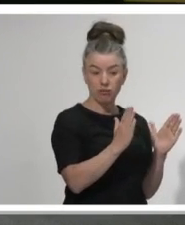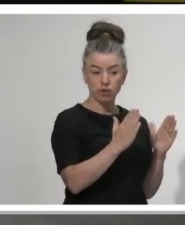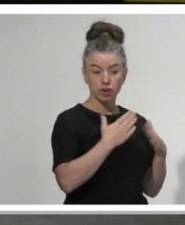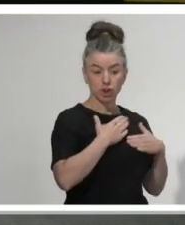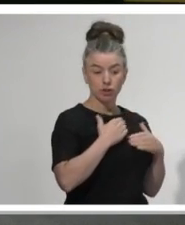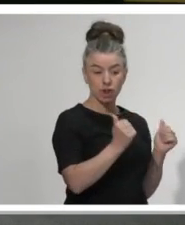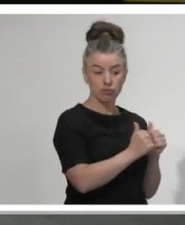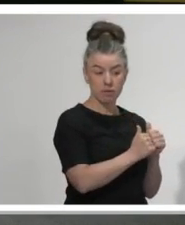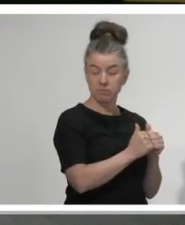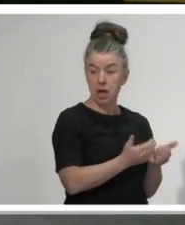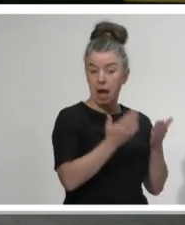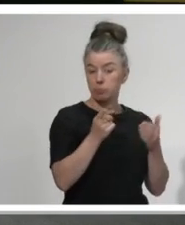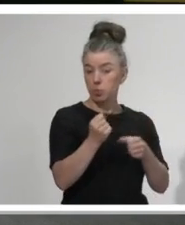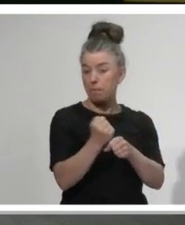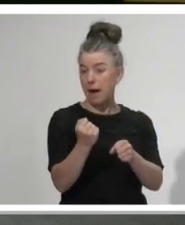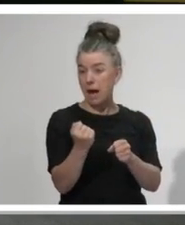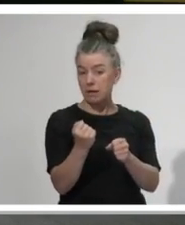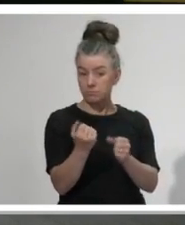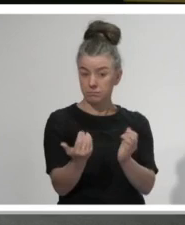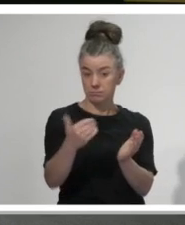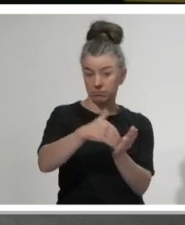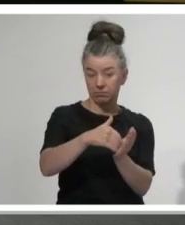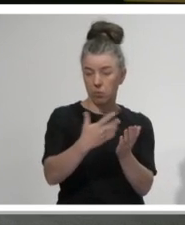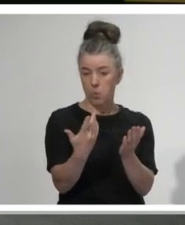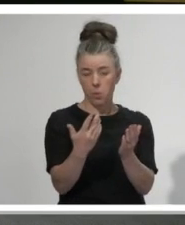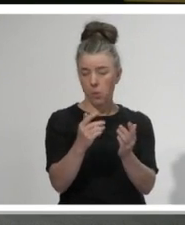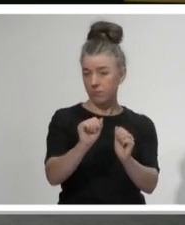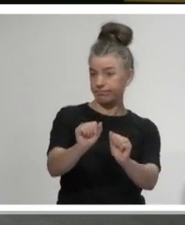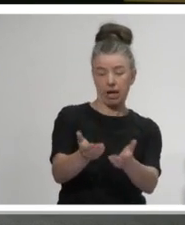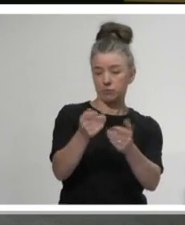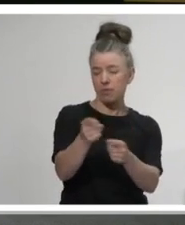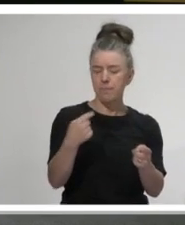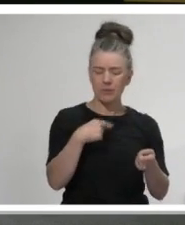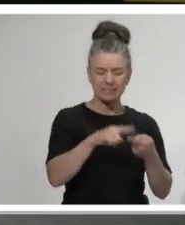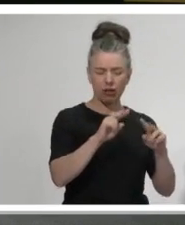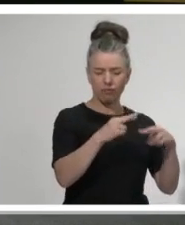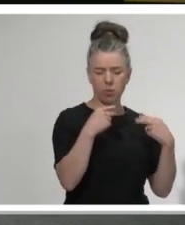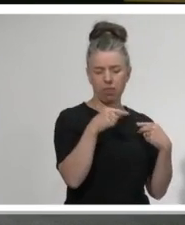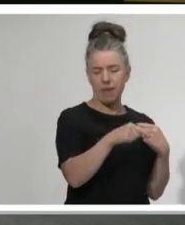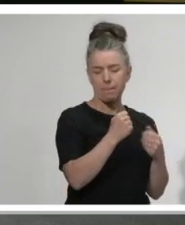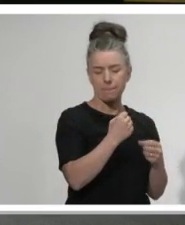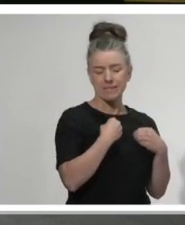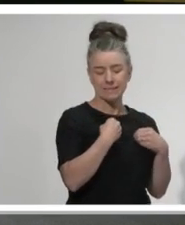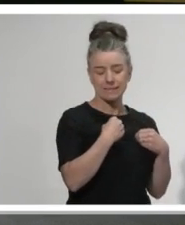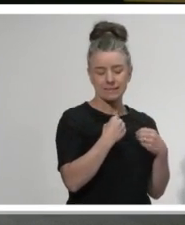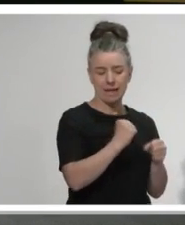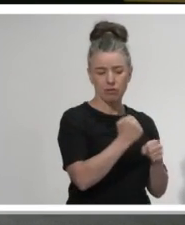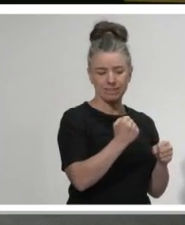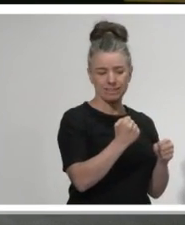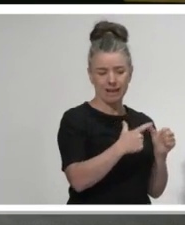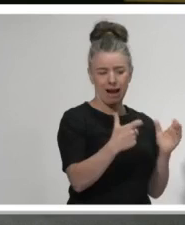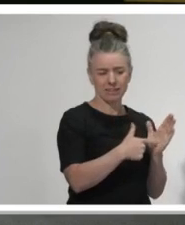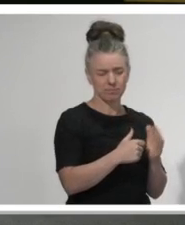banks, but as I said at the start, we're continuing to look at further tweaks to the scheme. Have we told you though, in terms of the extra risk